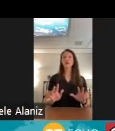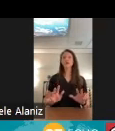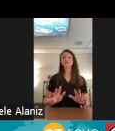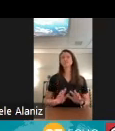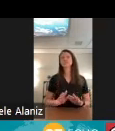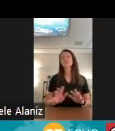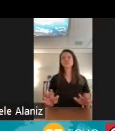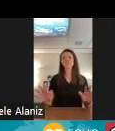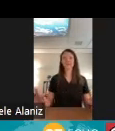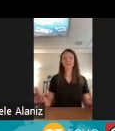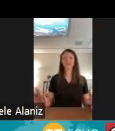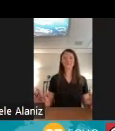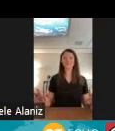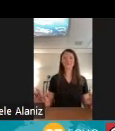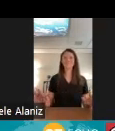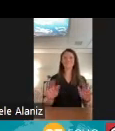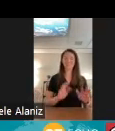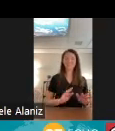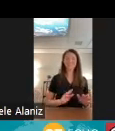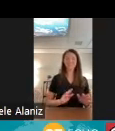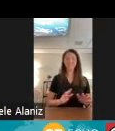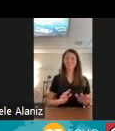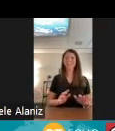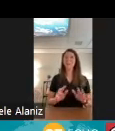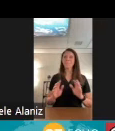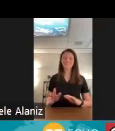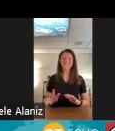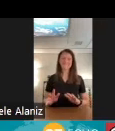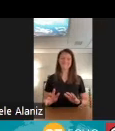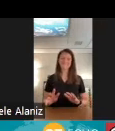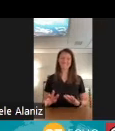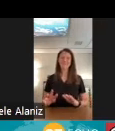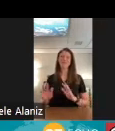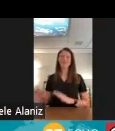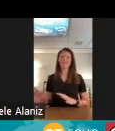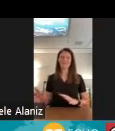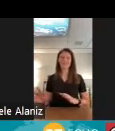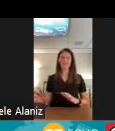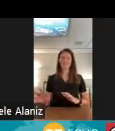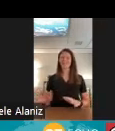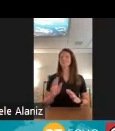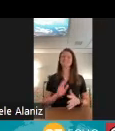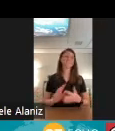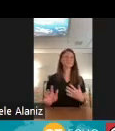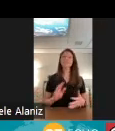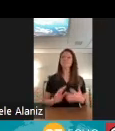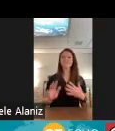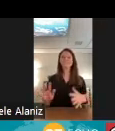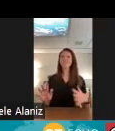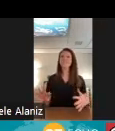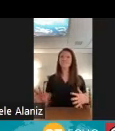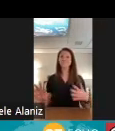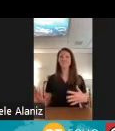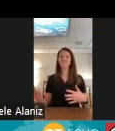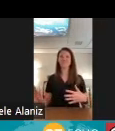studies fall into these three categories: either exercise, meditation, or cognitive training. And I'm going to take you through